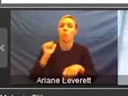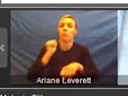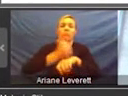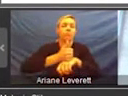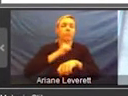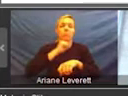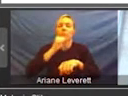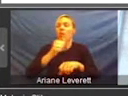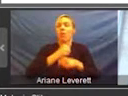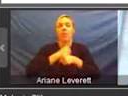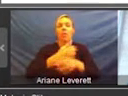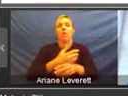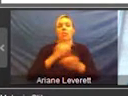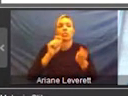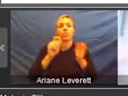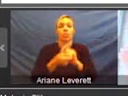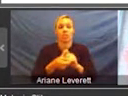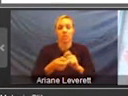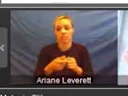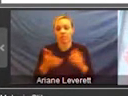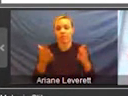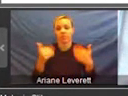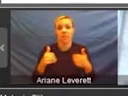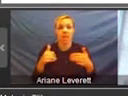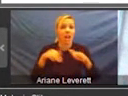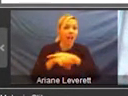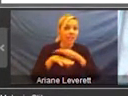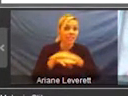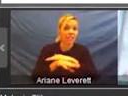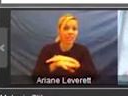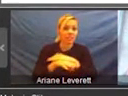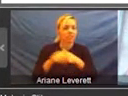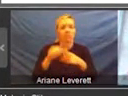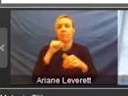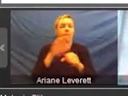the beginning. Access alone is not enough.